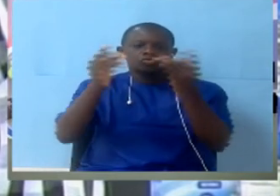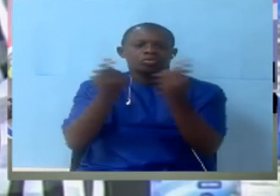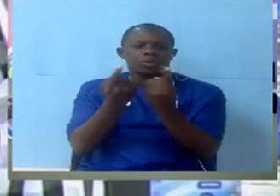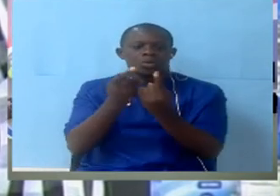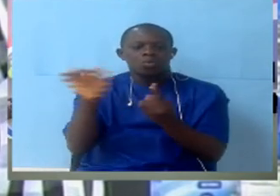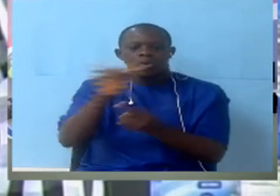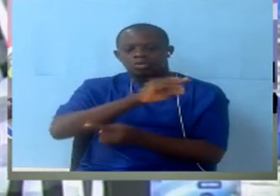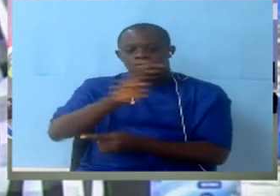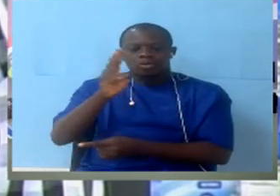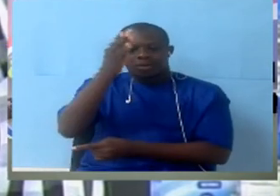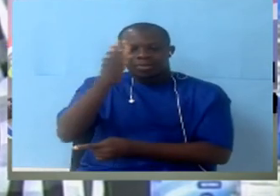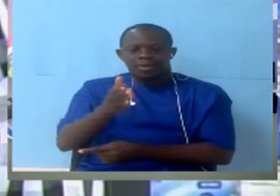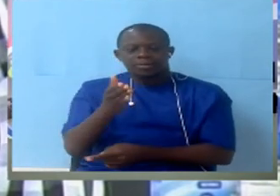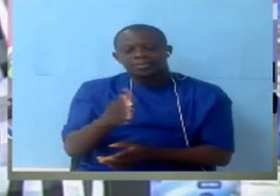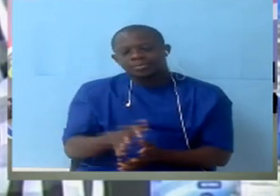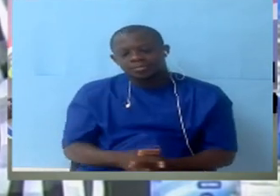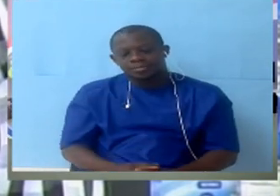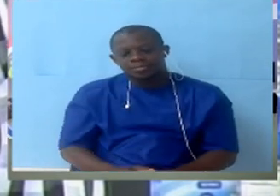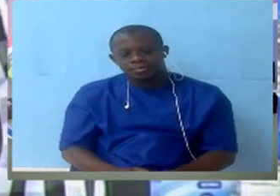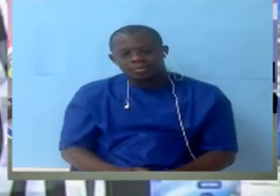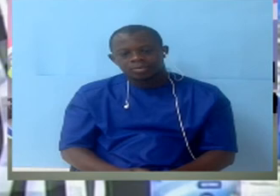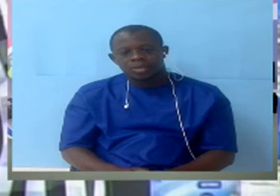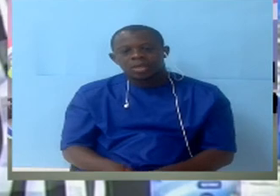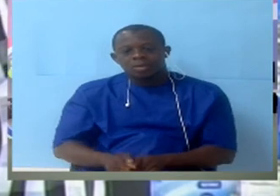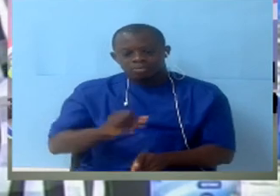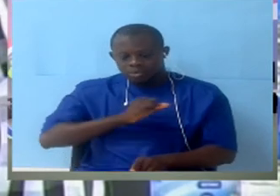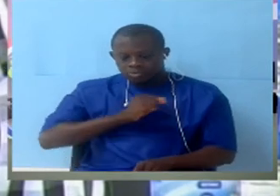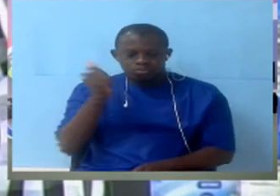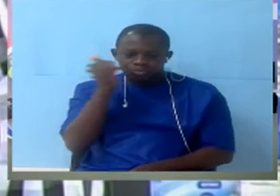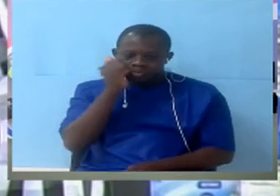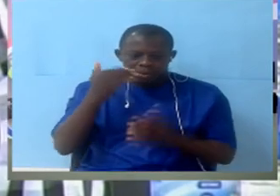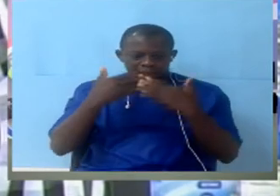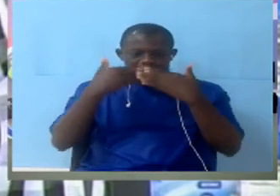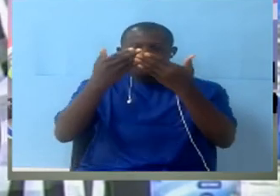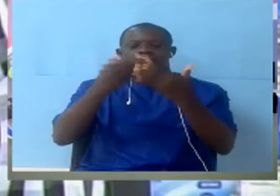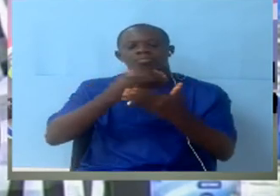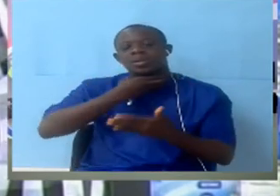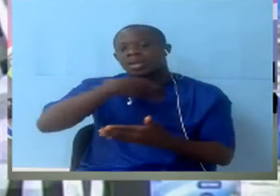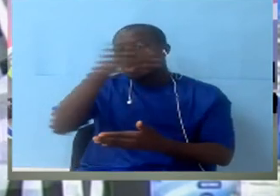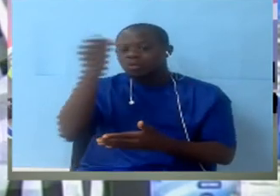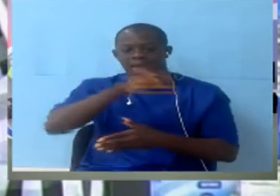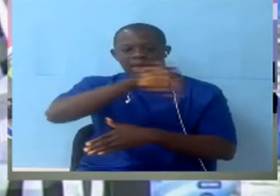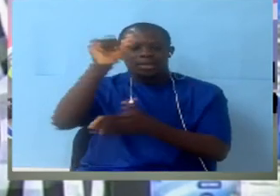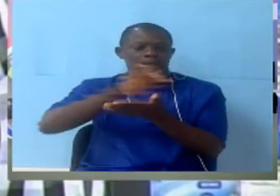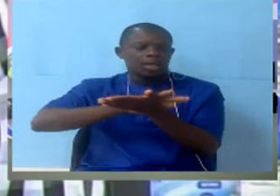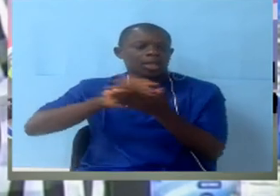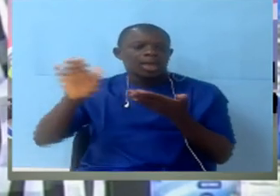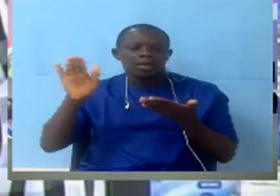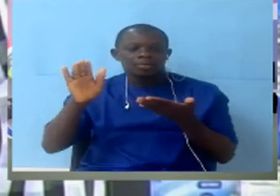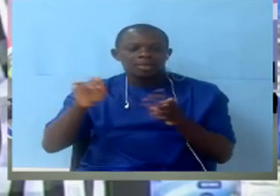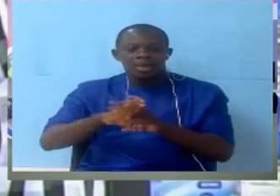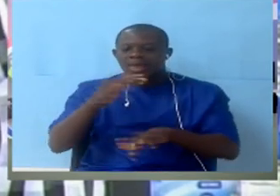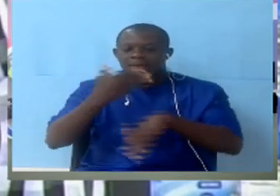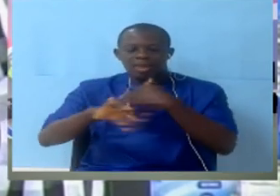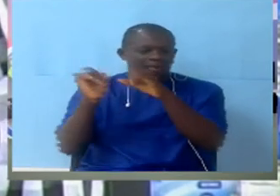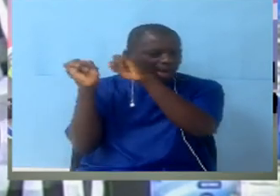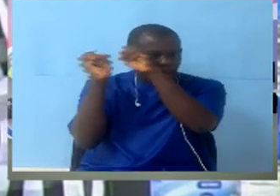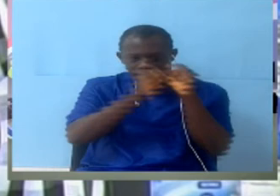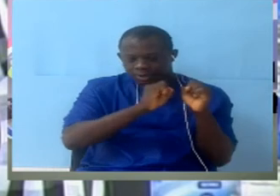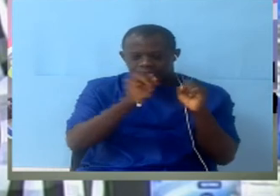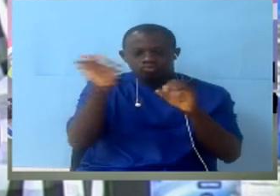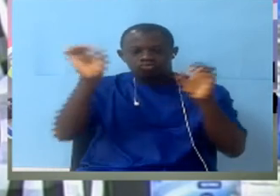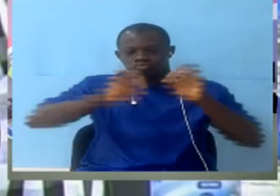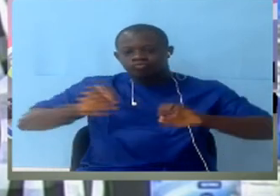right. Andunga nga fole kene ba fonto. And I always say it loudly and clearly. Mbuga mabu fon. I don't even hide